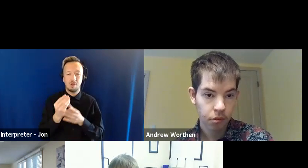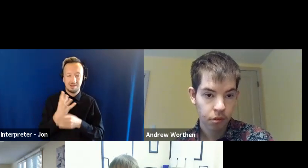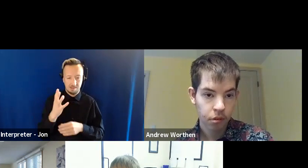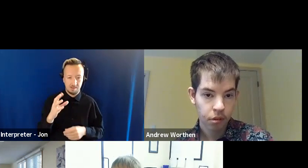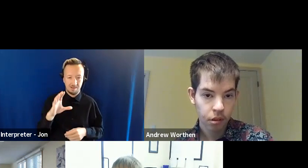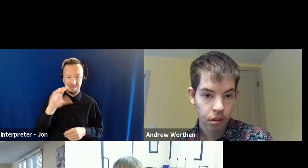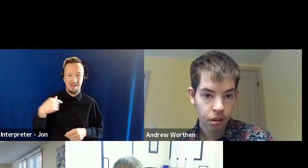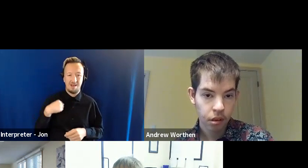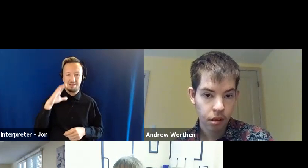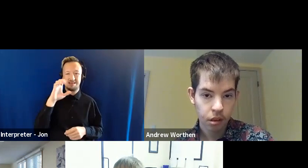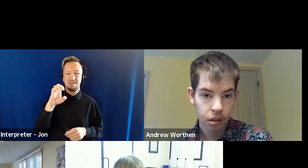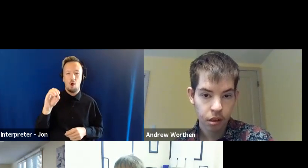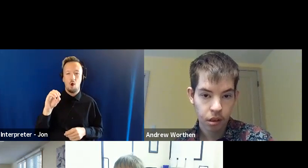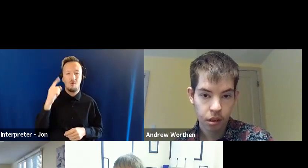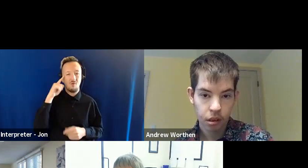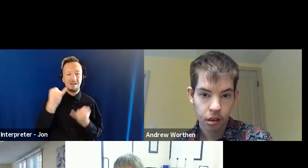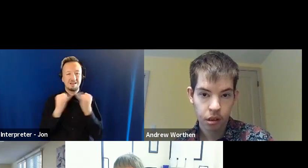the CEO of the Independence Center.